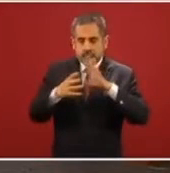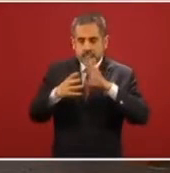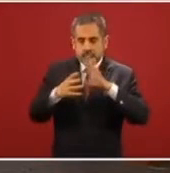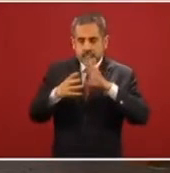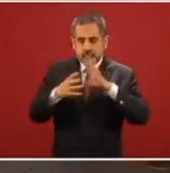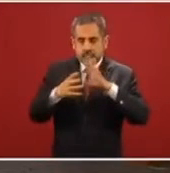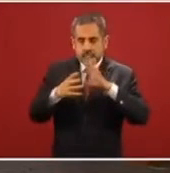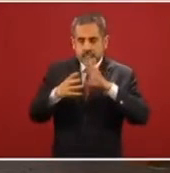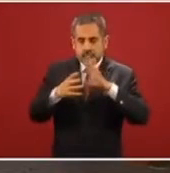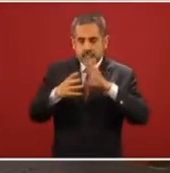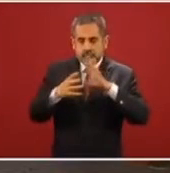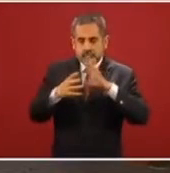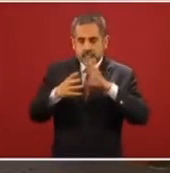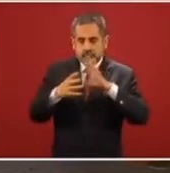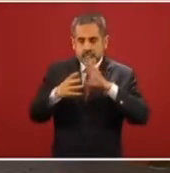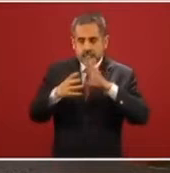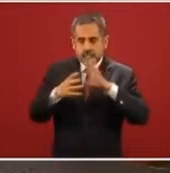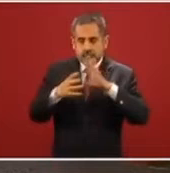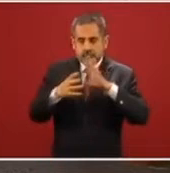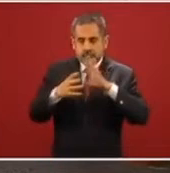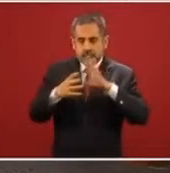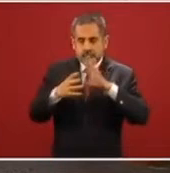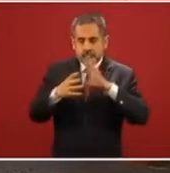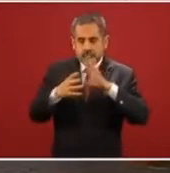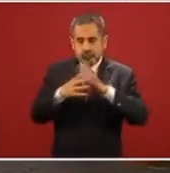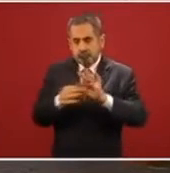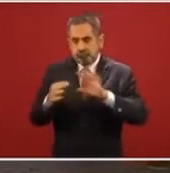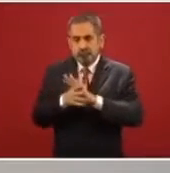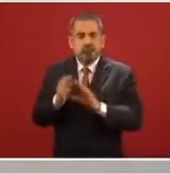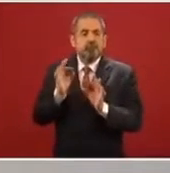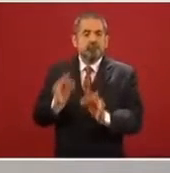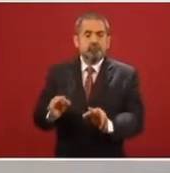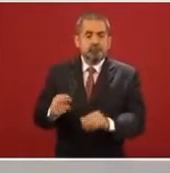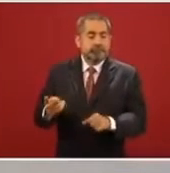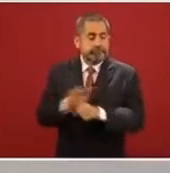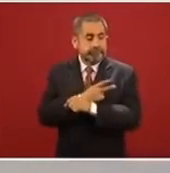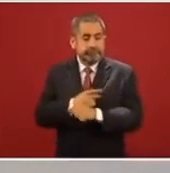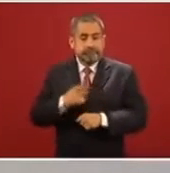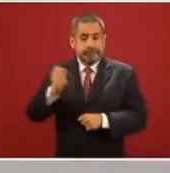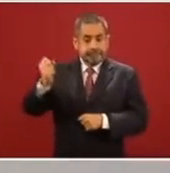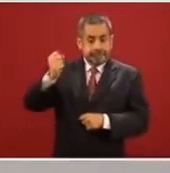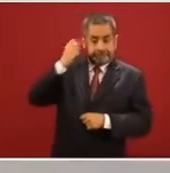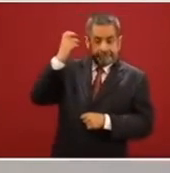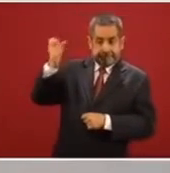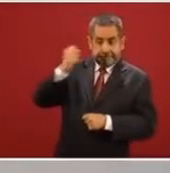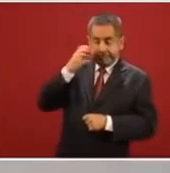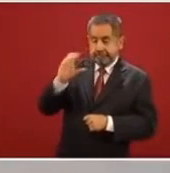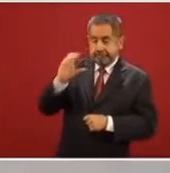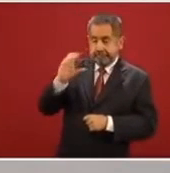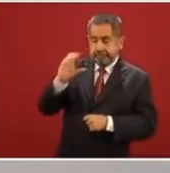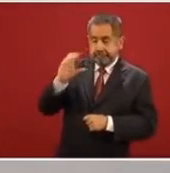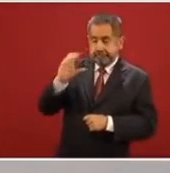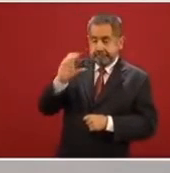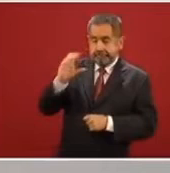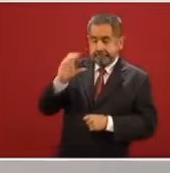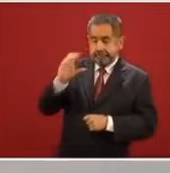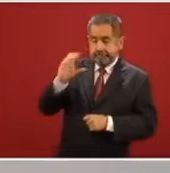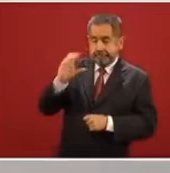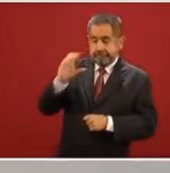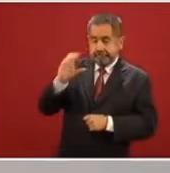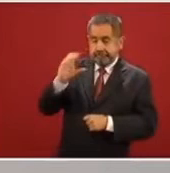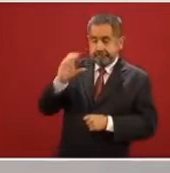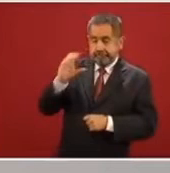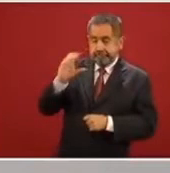announced at the actual moment that it occurred, la Conferencia Nacional de Gobernadores the